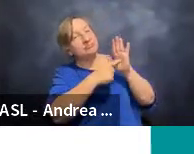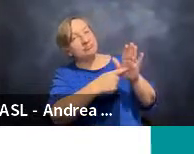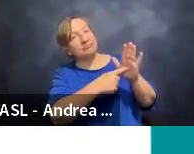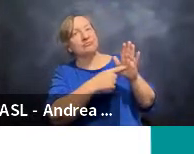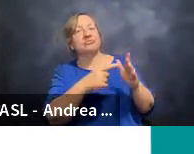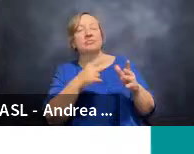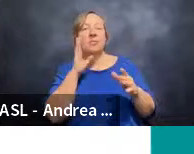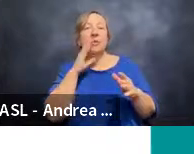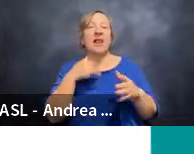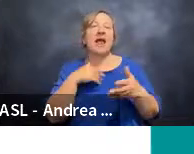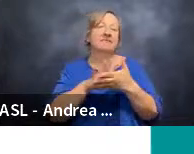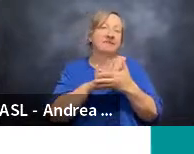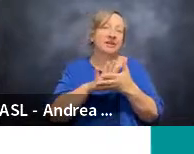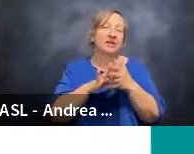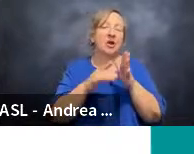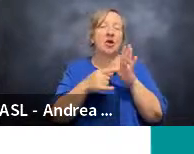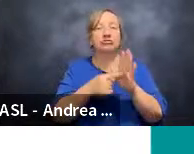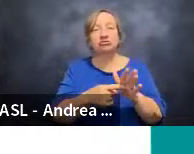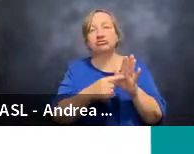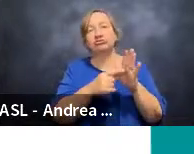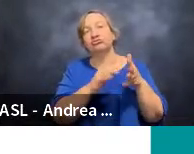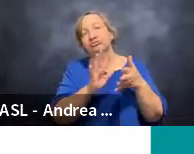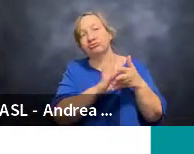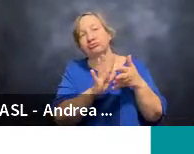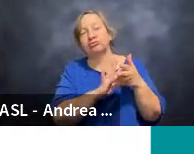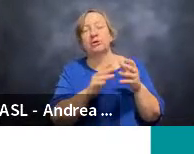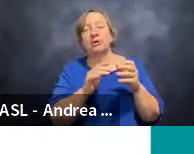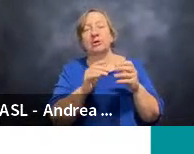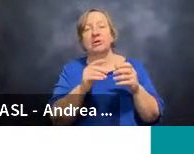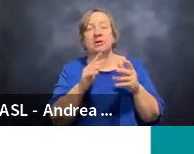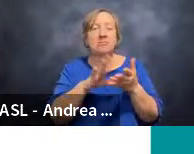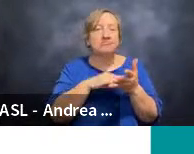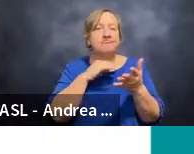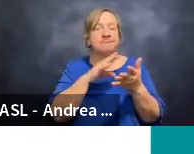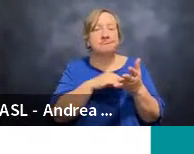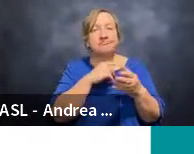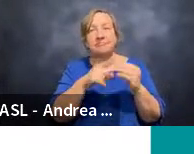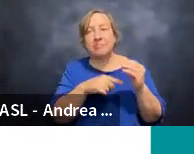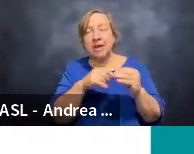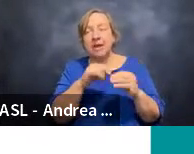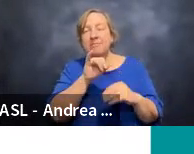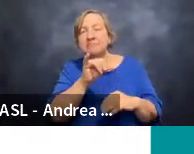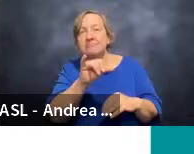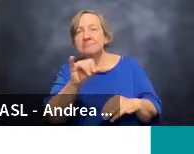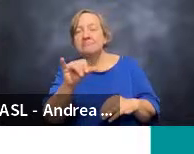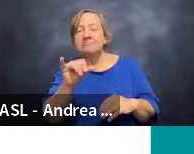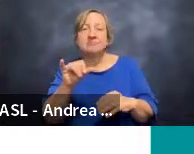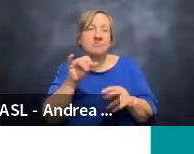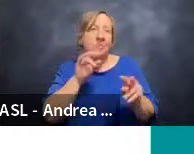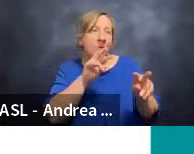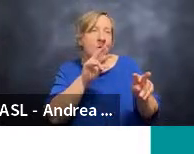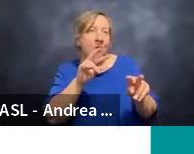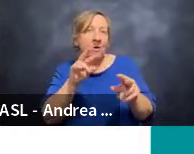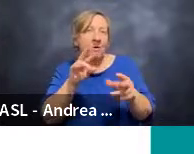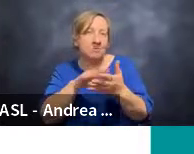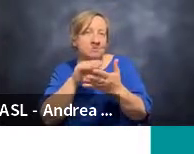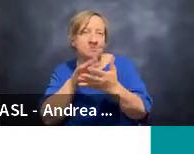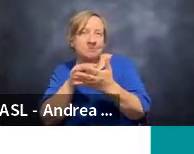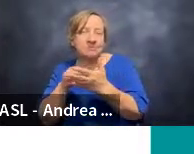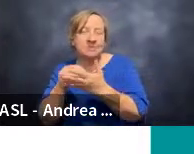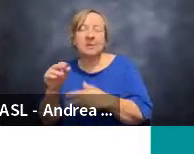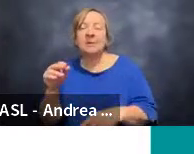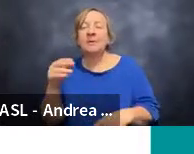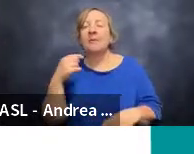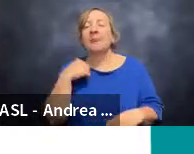on loop running that are kind of educational, and you can watch those. We will